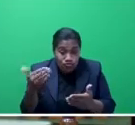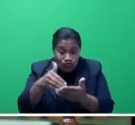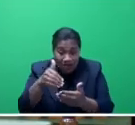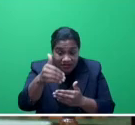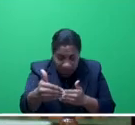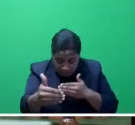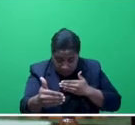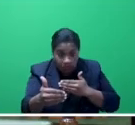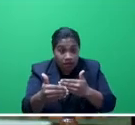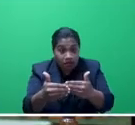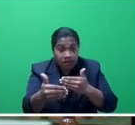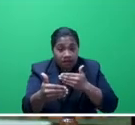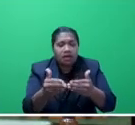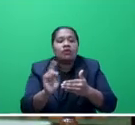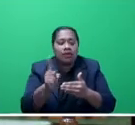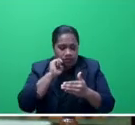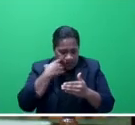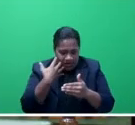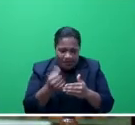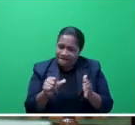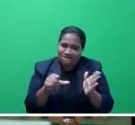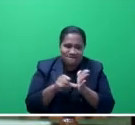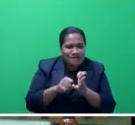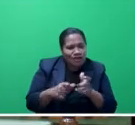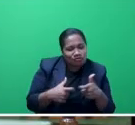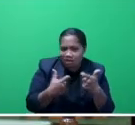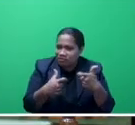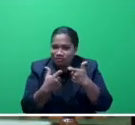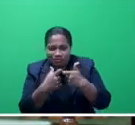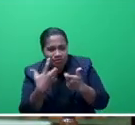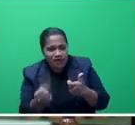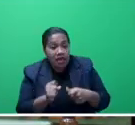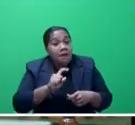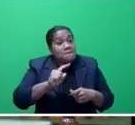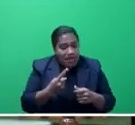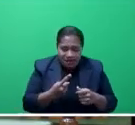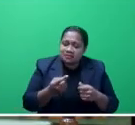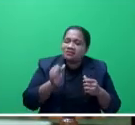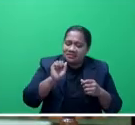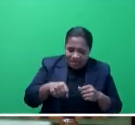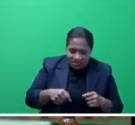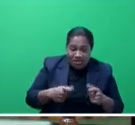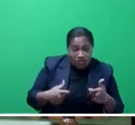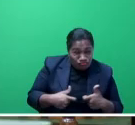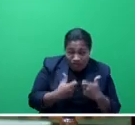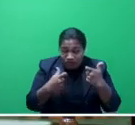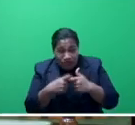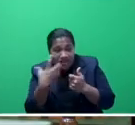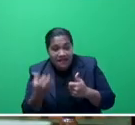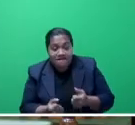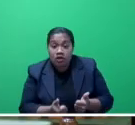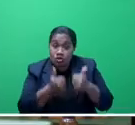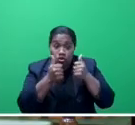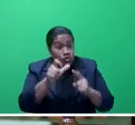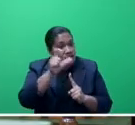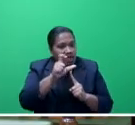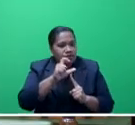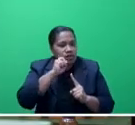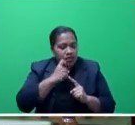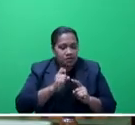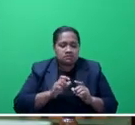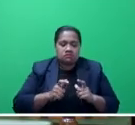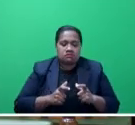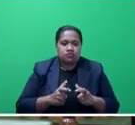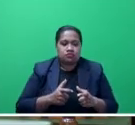all. But despite the adversity, despite the difficulty, a good captain maintains their course. We have a